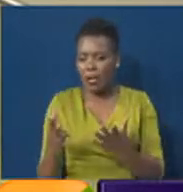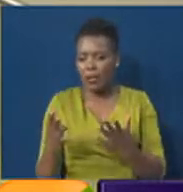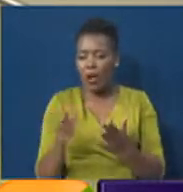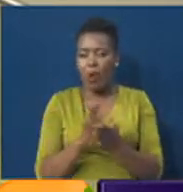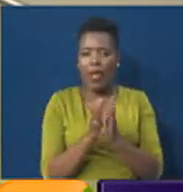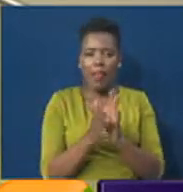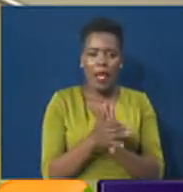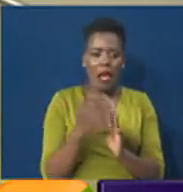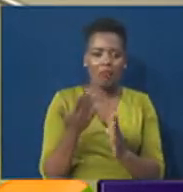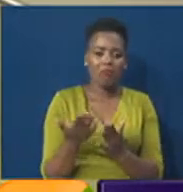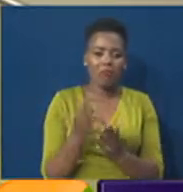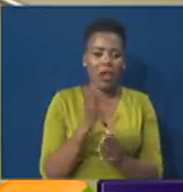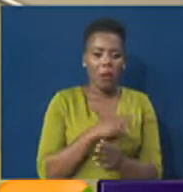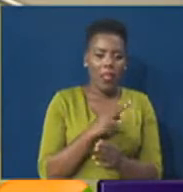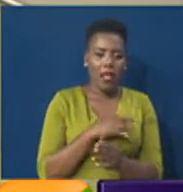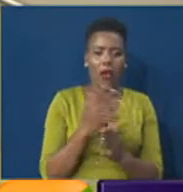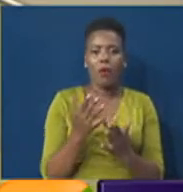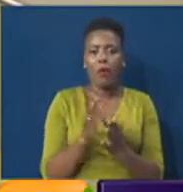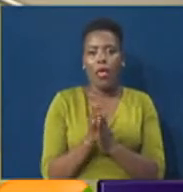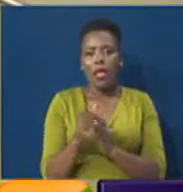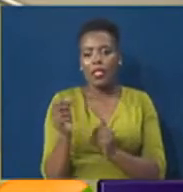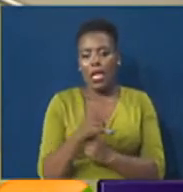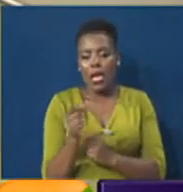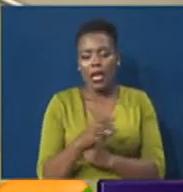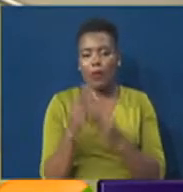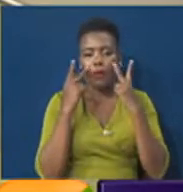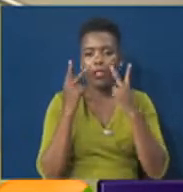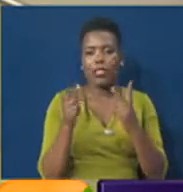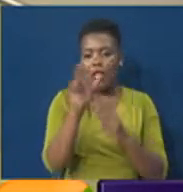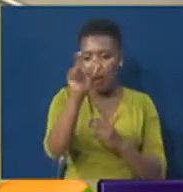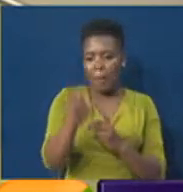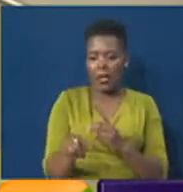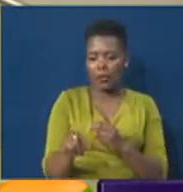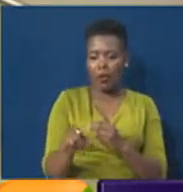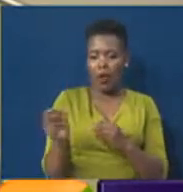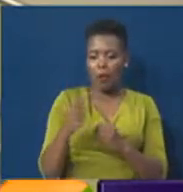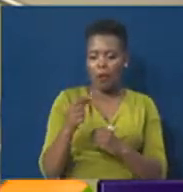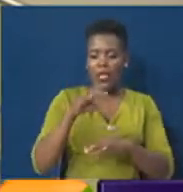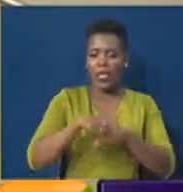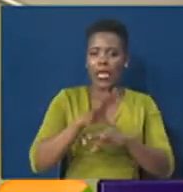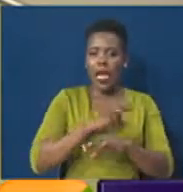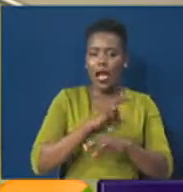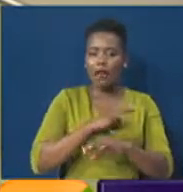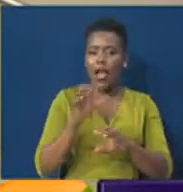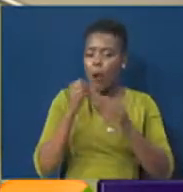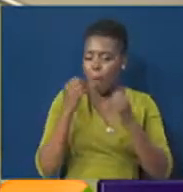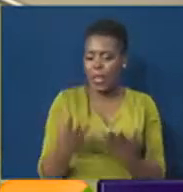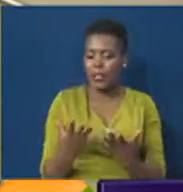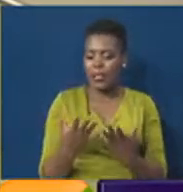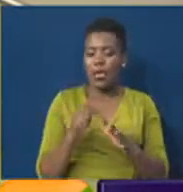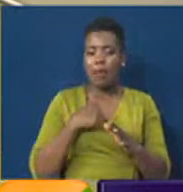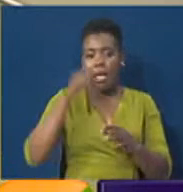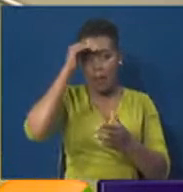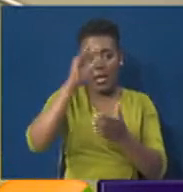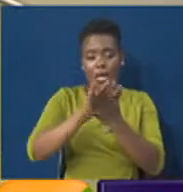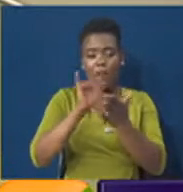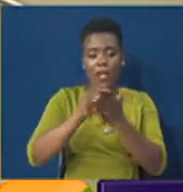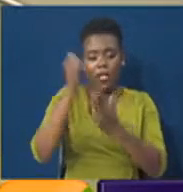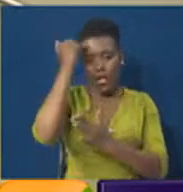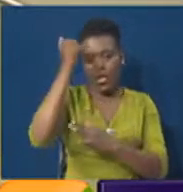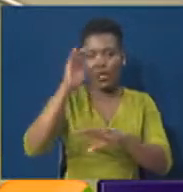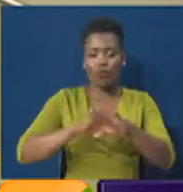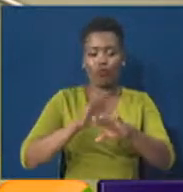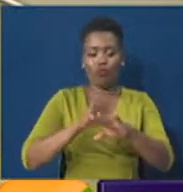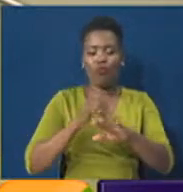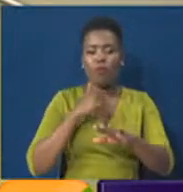incomes, whether it is wealth, you look at in terms of per capita, per person. Therefore, I believe this is a very good idea. And